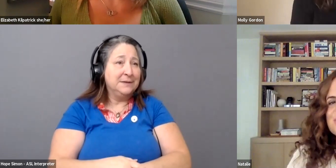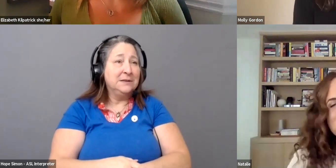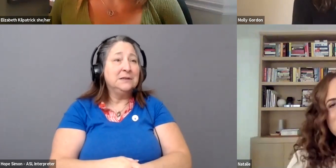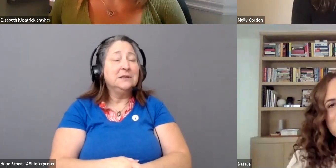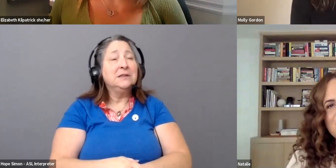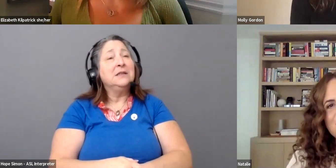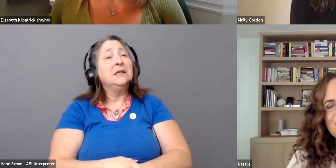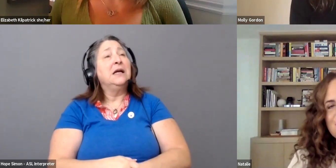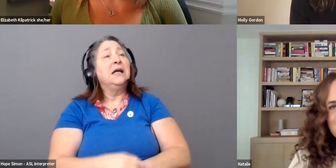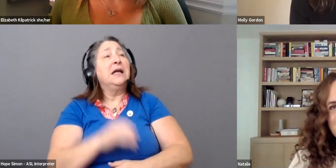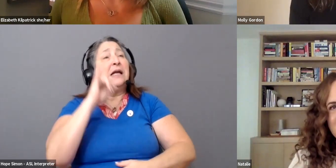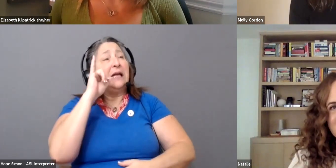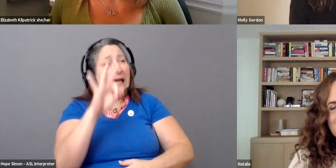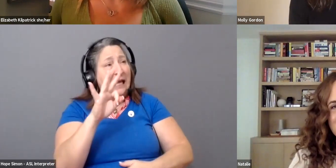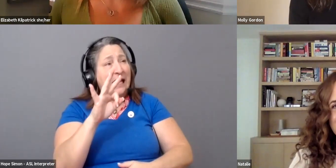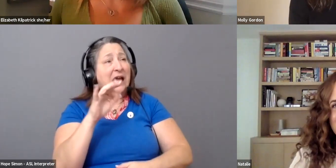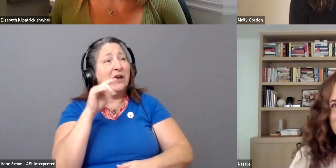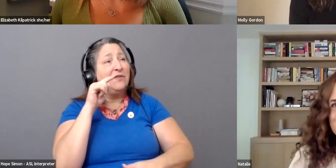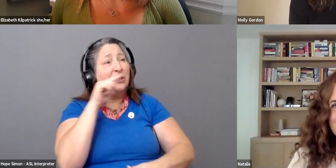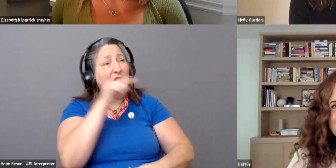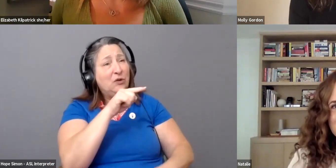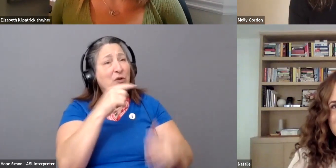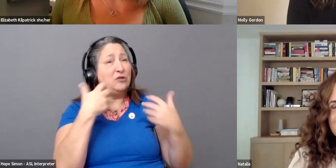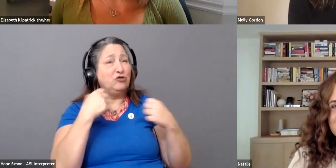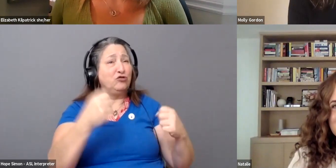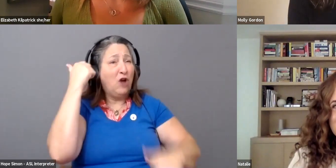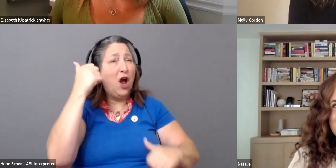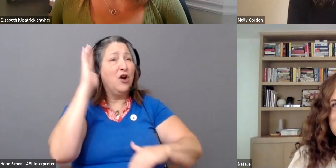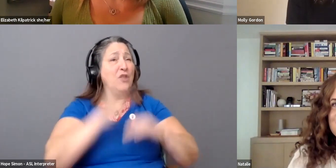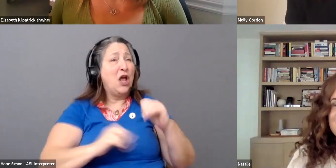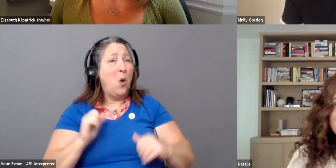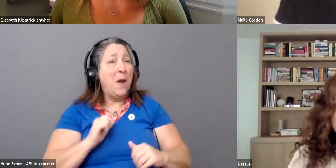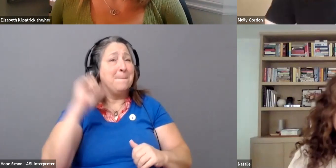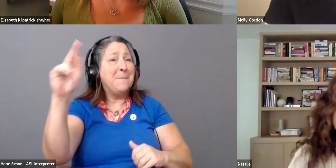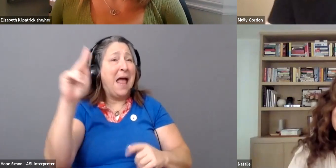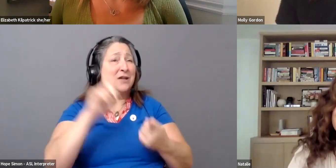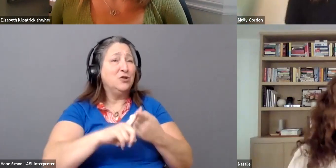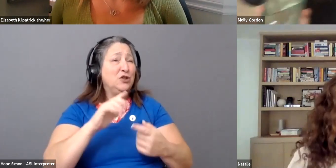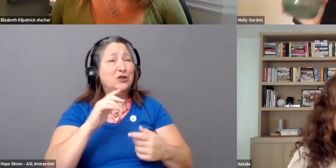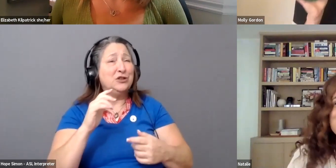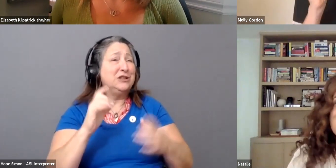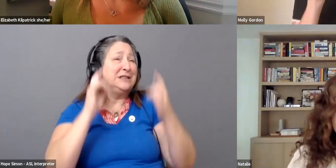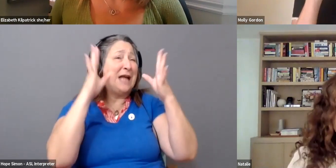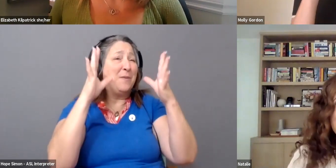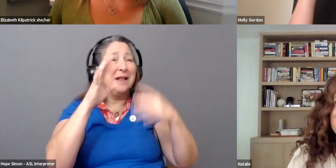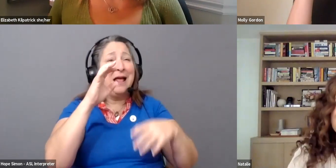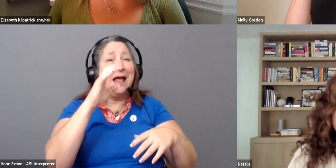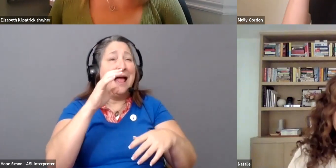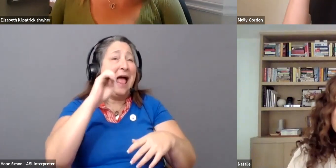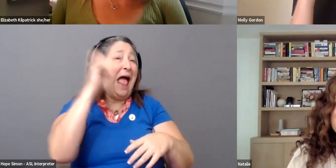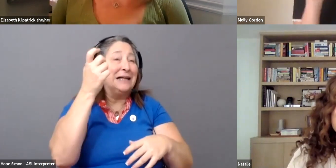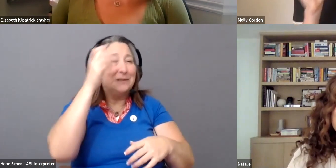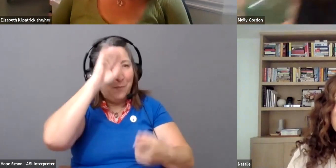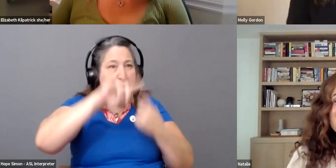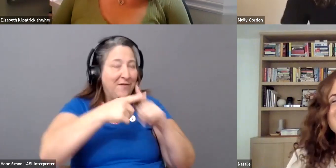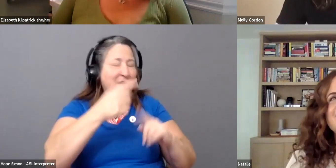who has been stronger than going back to your terrible ex-boyfriend, you are so much better off than I